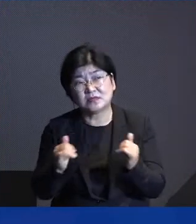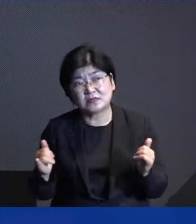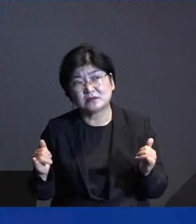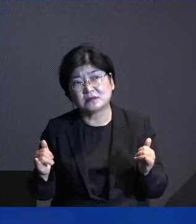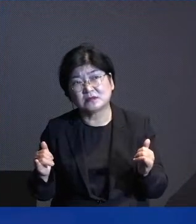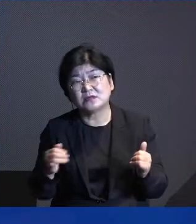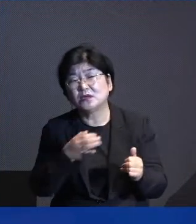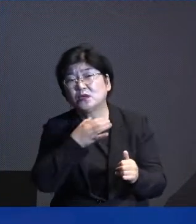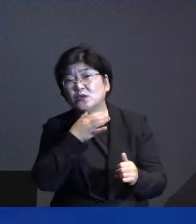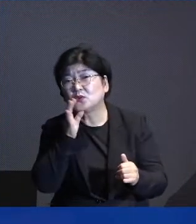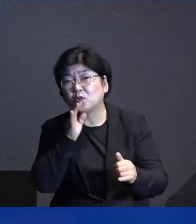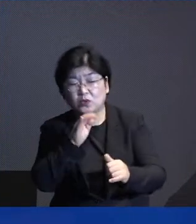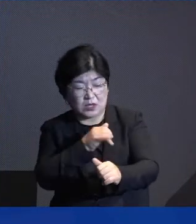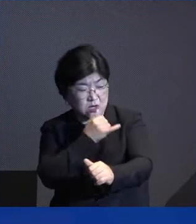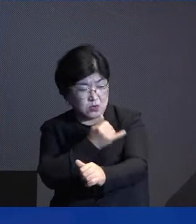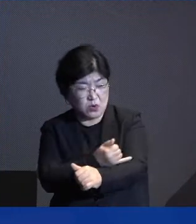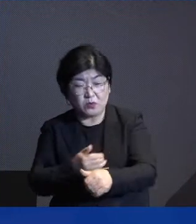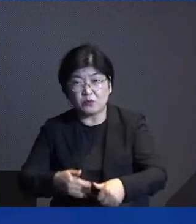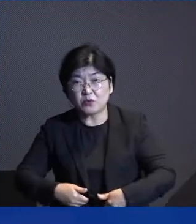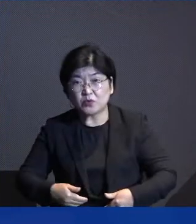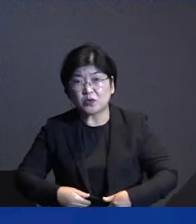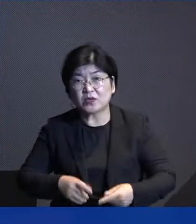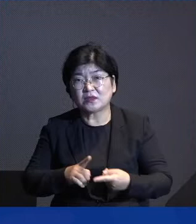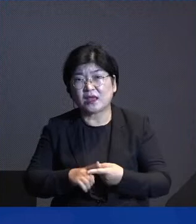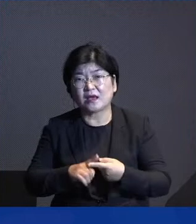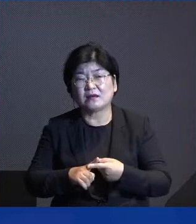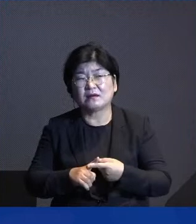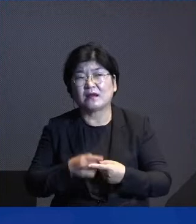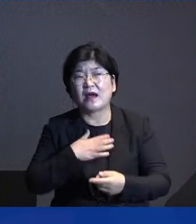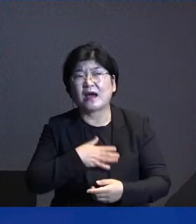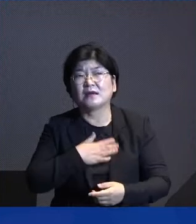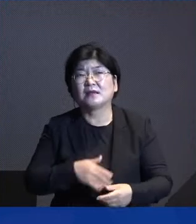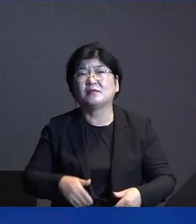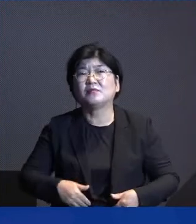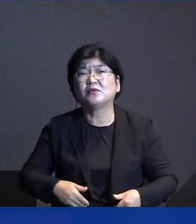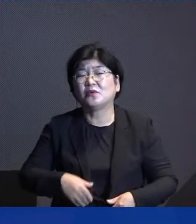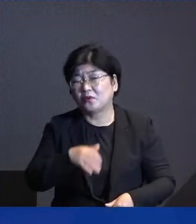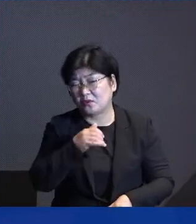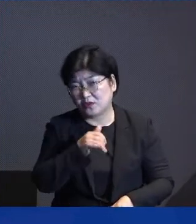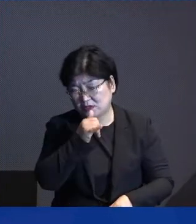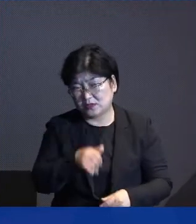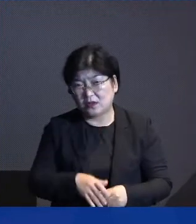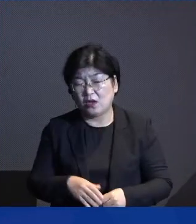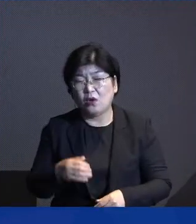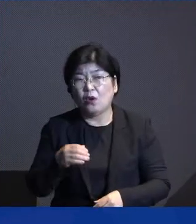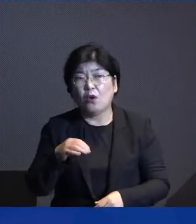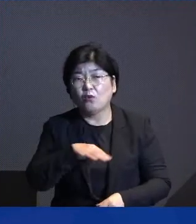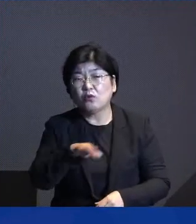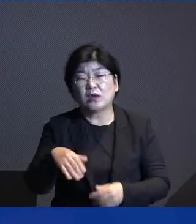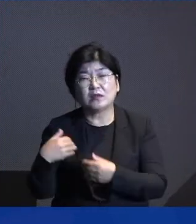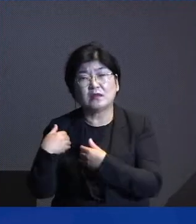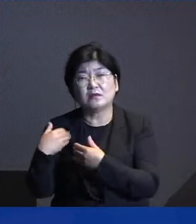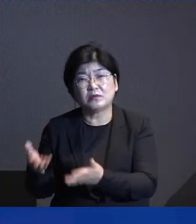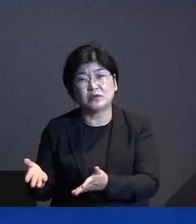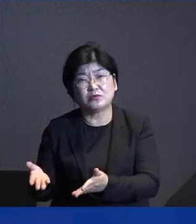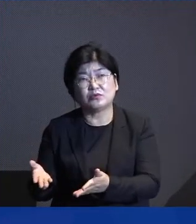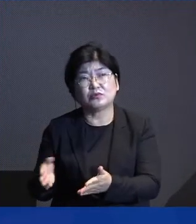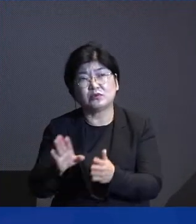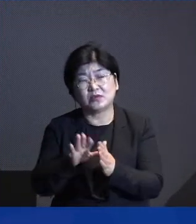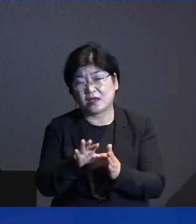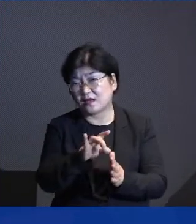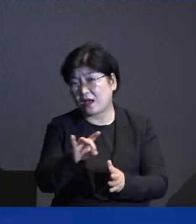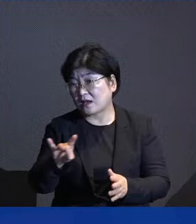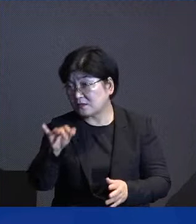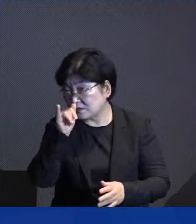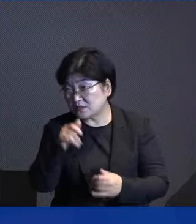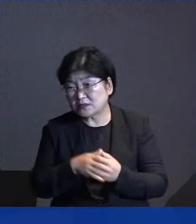people. And this is often neglected. We focus a lot on symptoms, but supervision, the vulnerable groups,